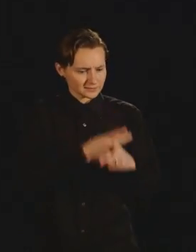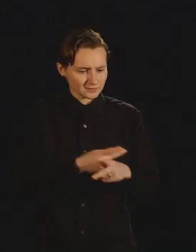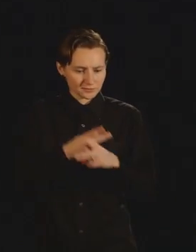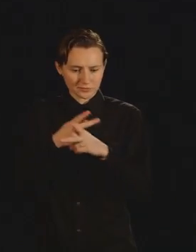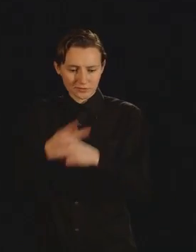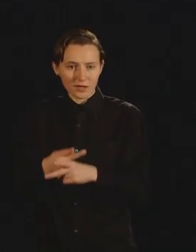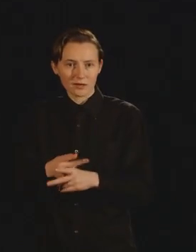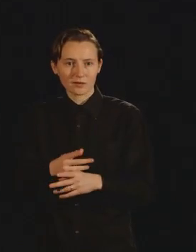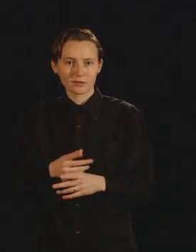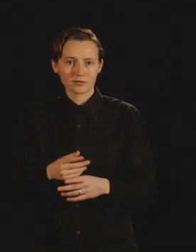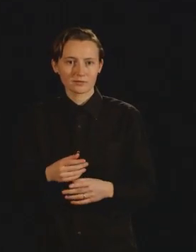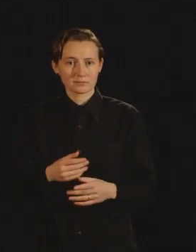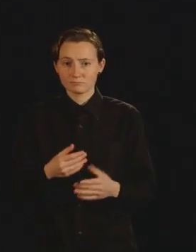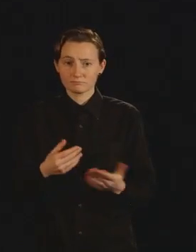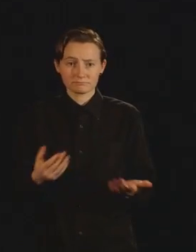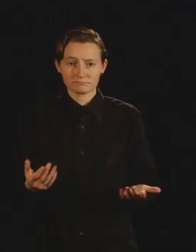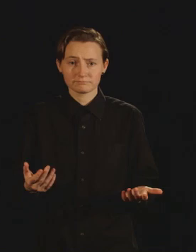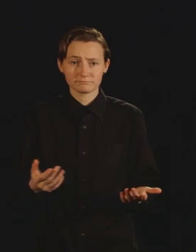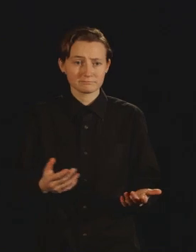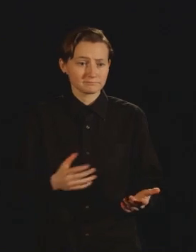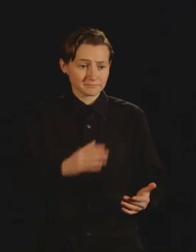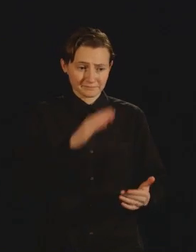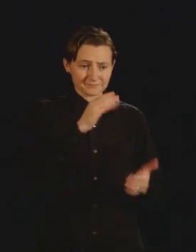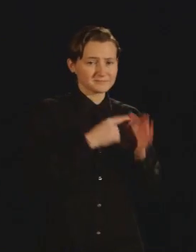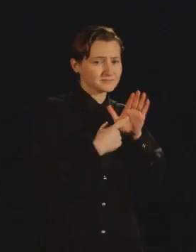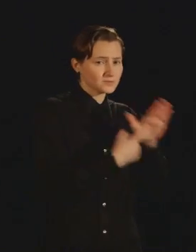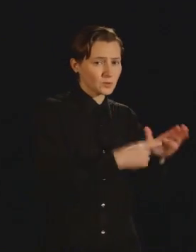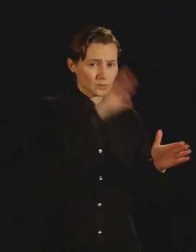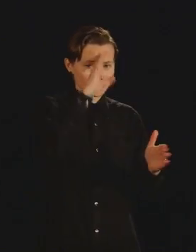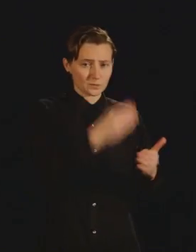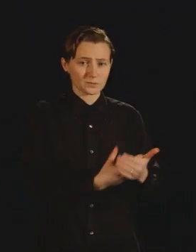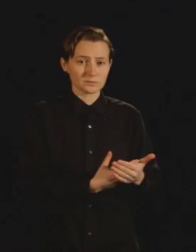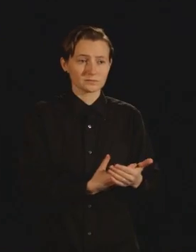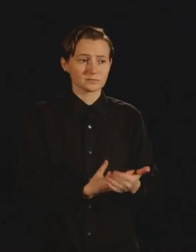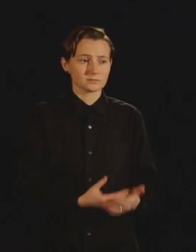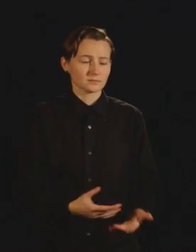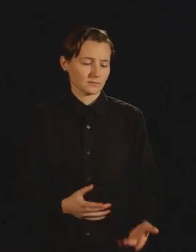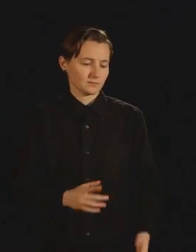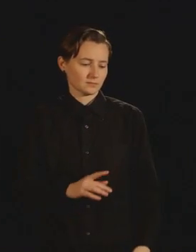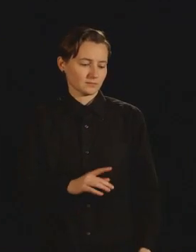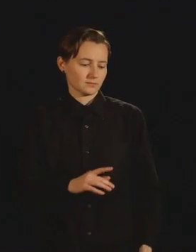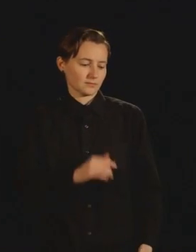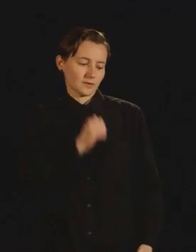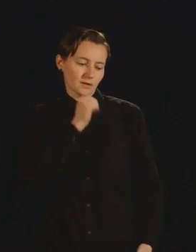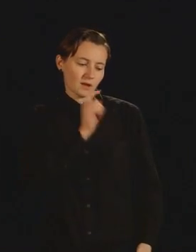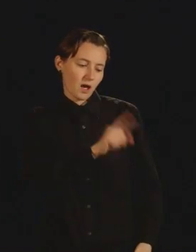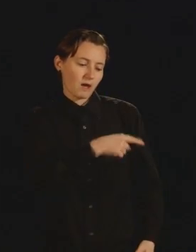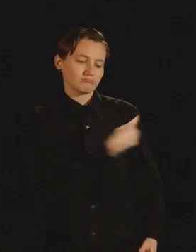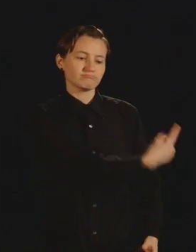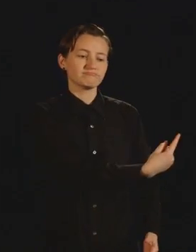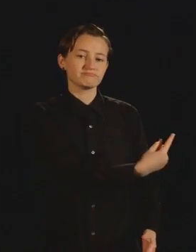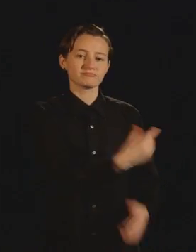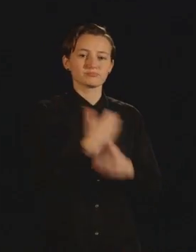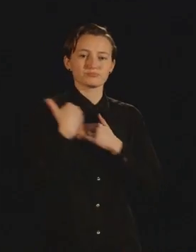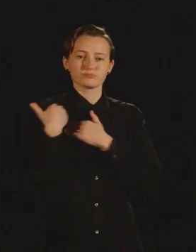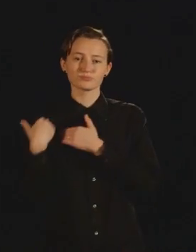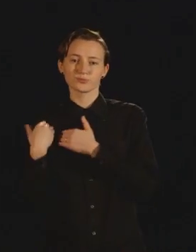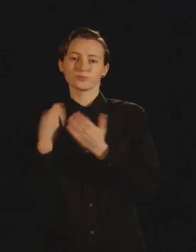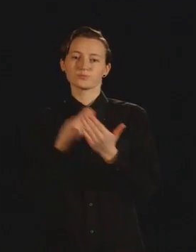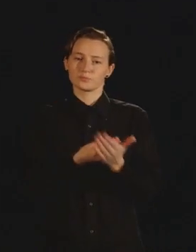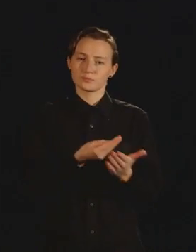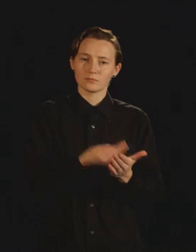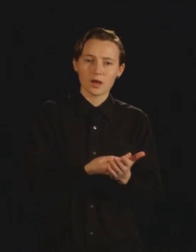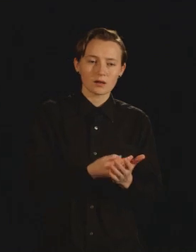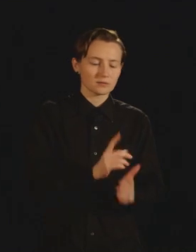of the people they love. And it sends a message to our sons that they don't have to single-handedly support